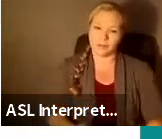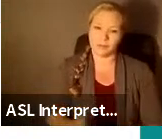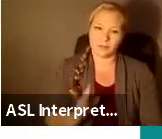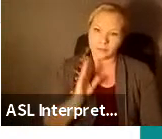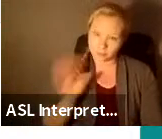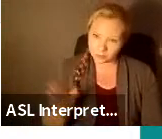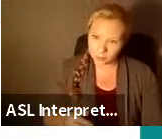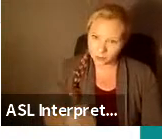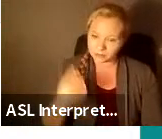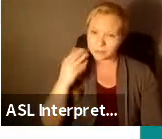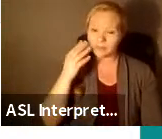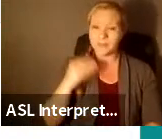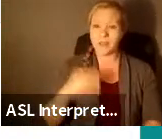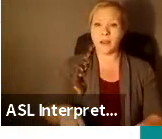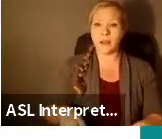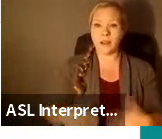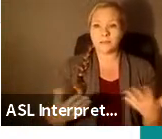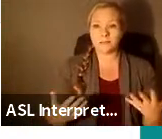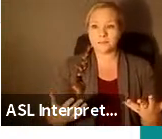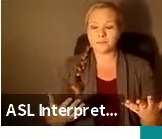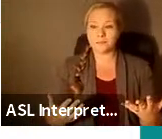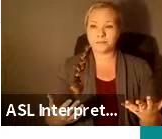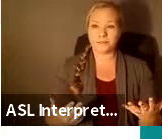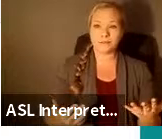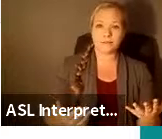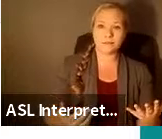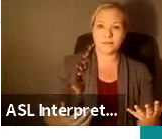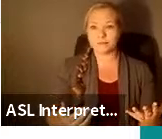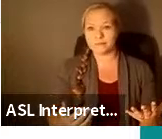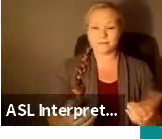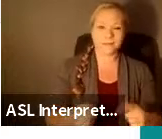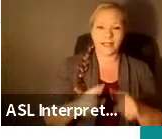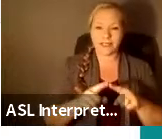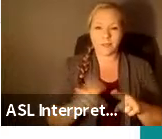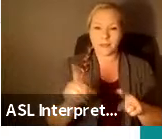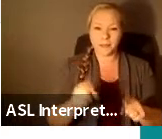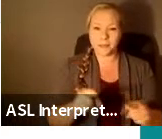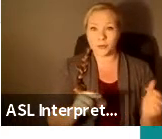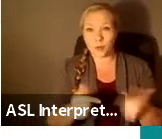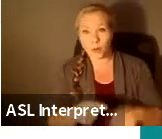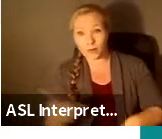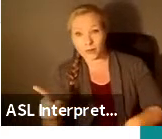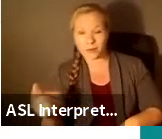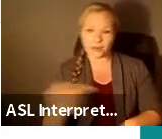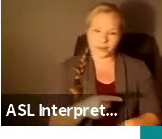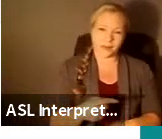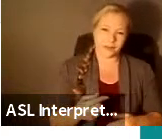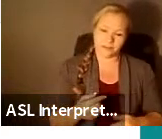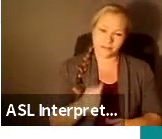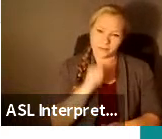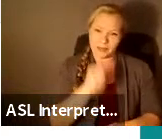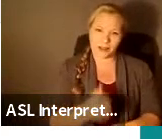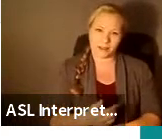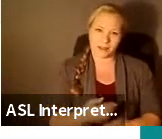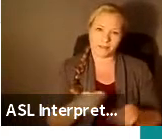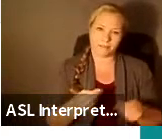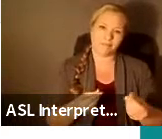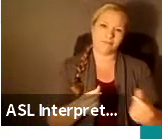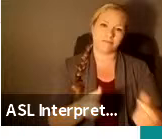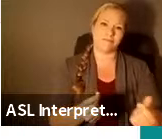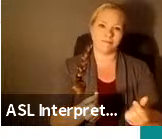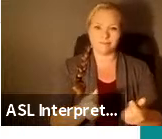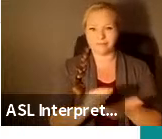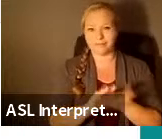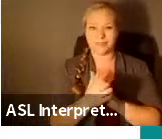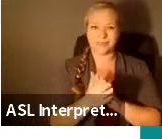going to be the most pastoral part of your journey. I can add, during CRC, we actually went out into the field